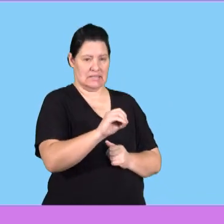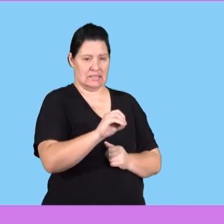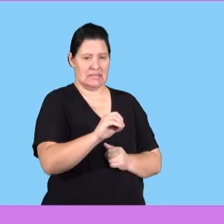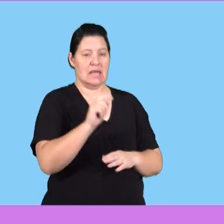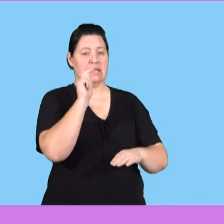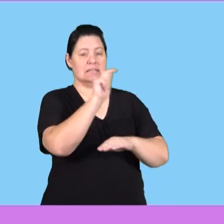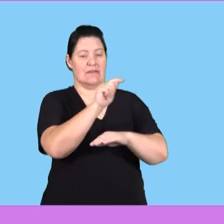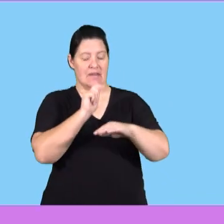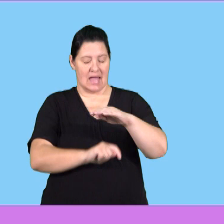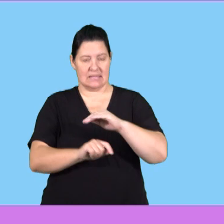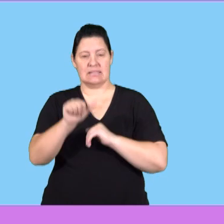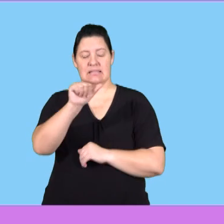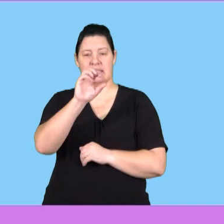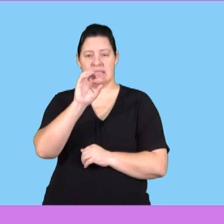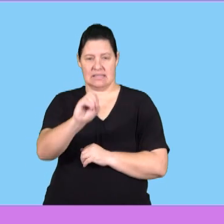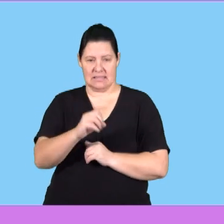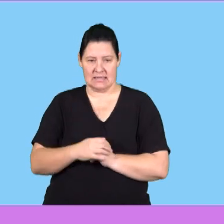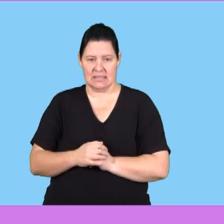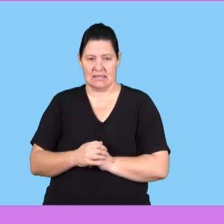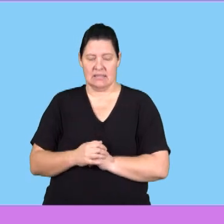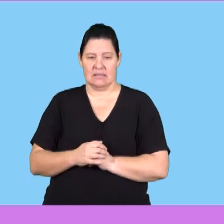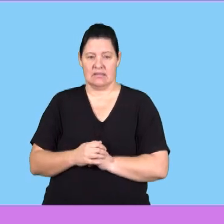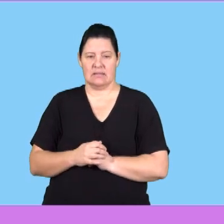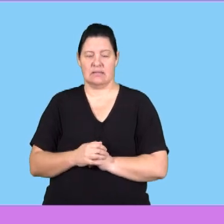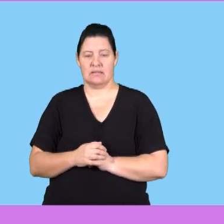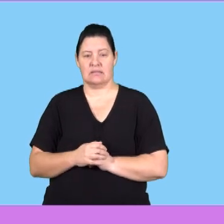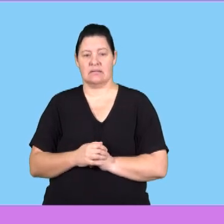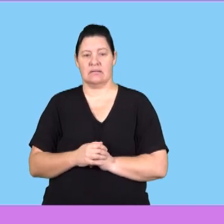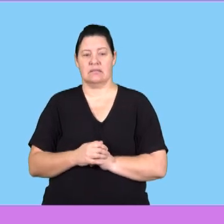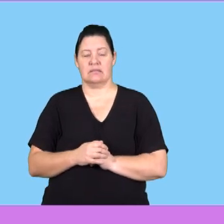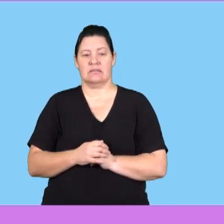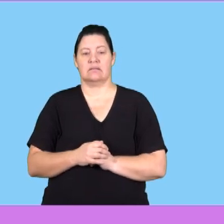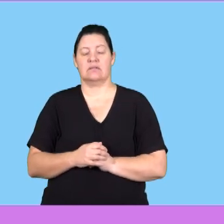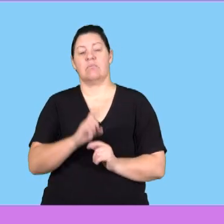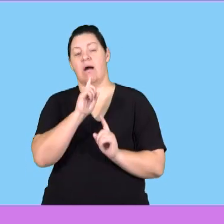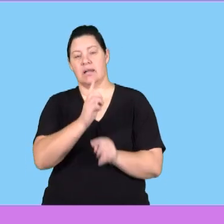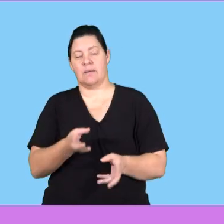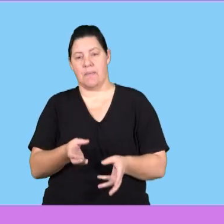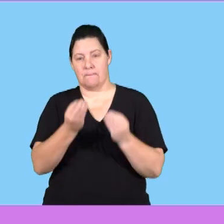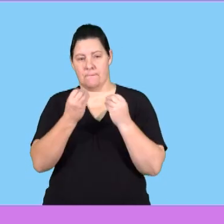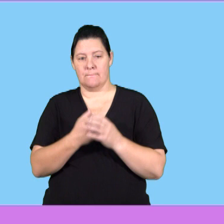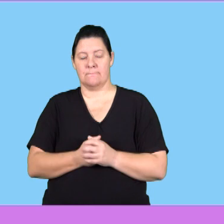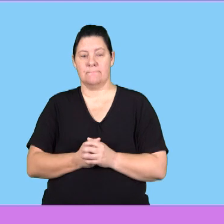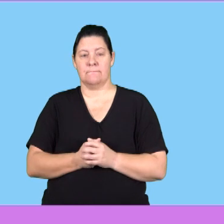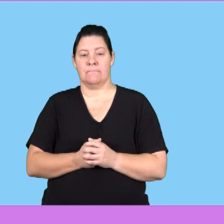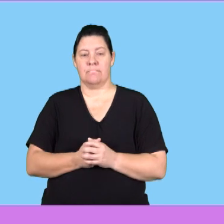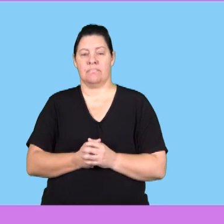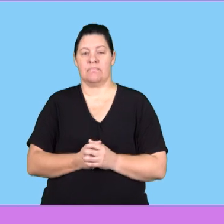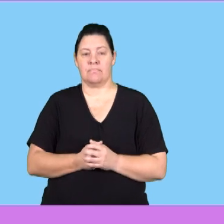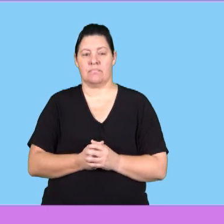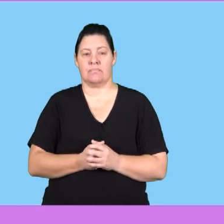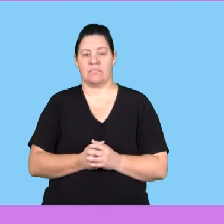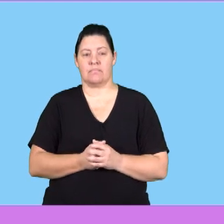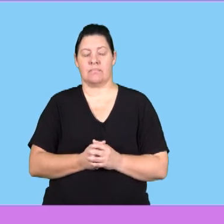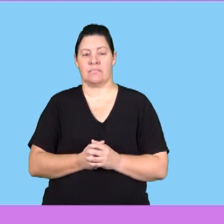We divide it by 60. We can press the calculator together just to get the answer. It's going to be